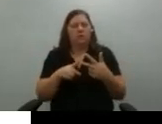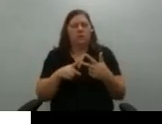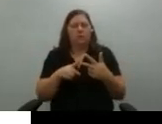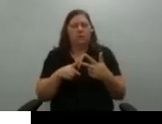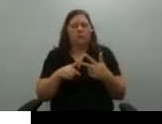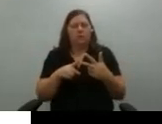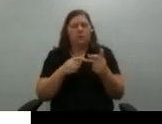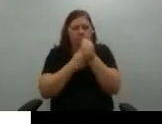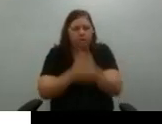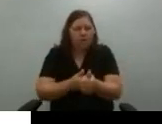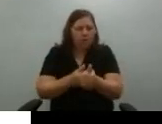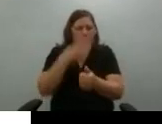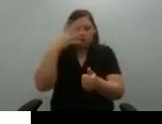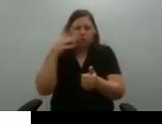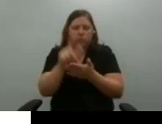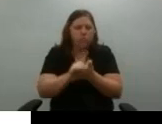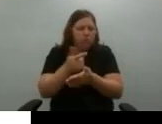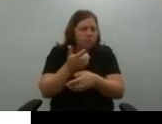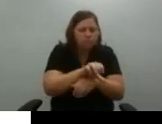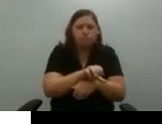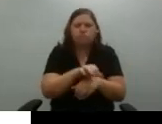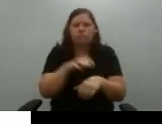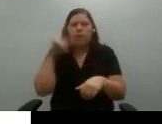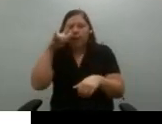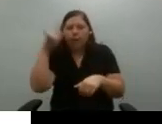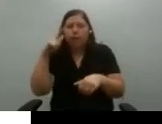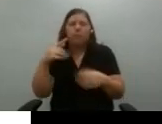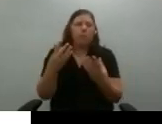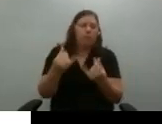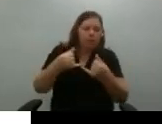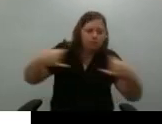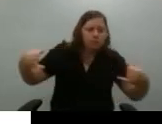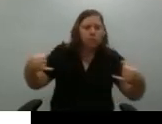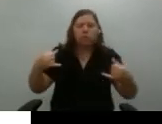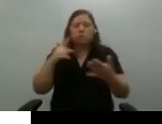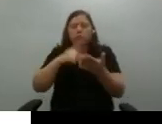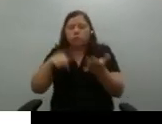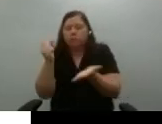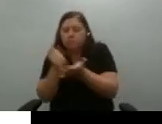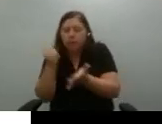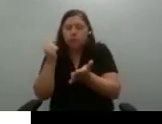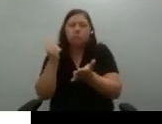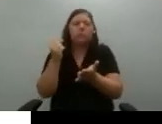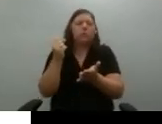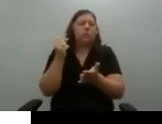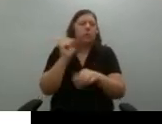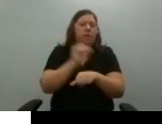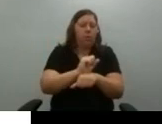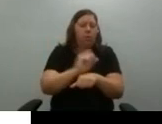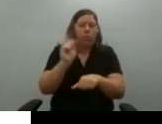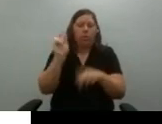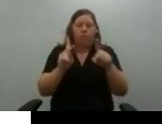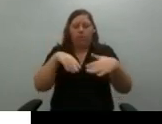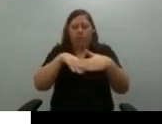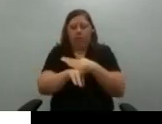at airports. So they'd be the ones checking passports at the airport, and they work at checkpoints and points of entry